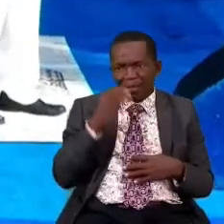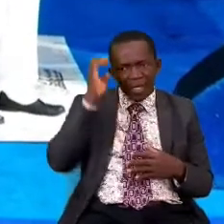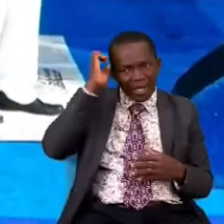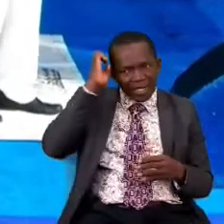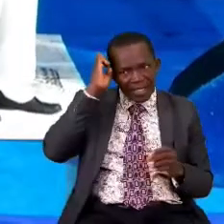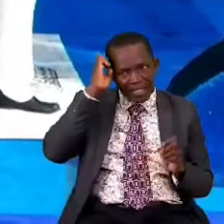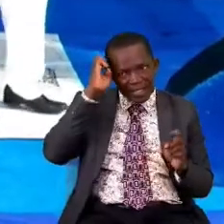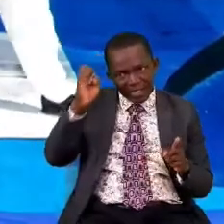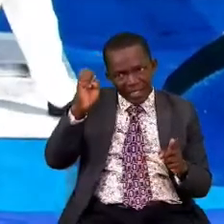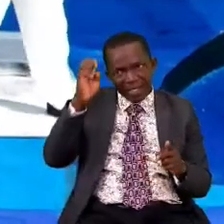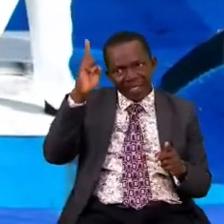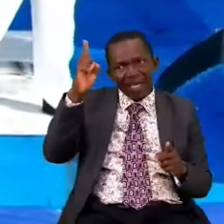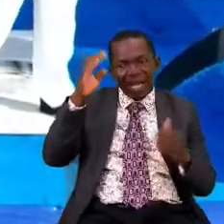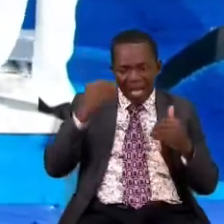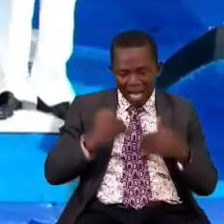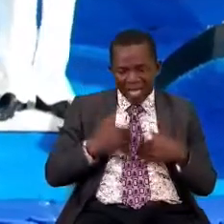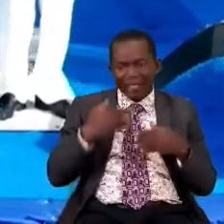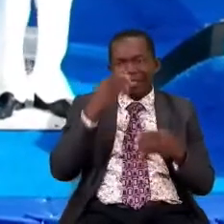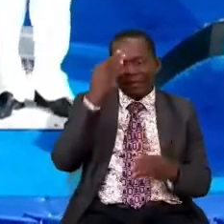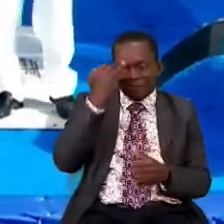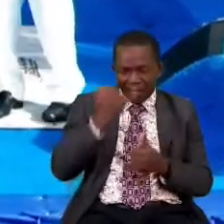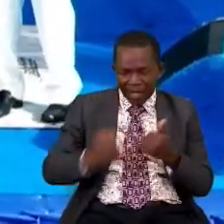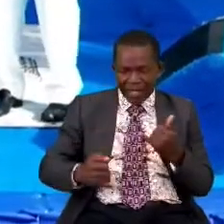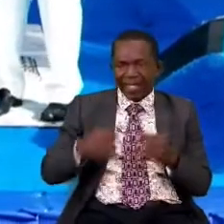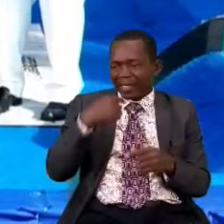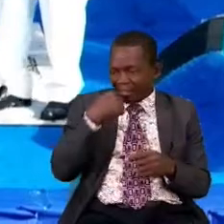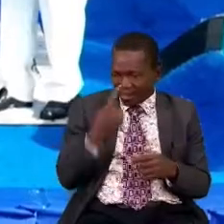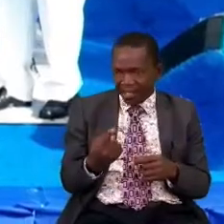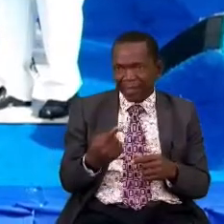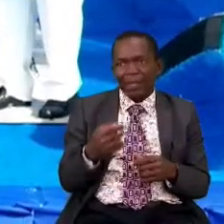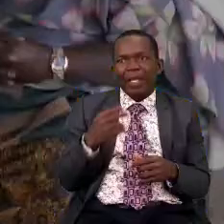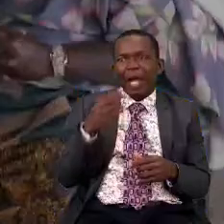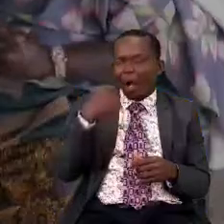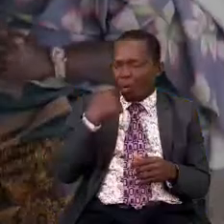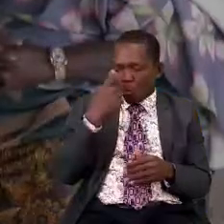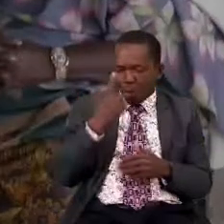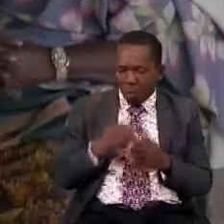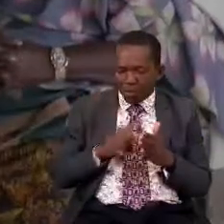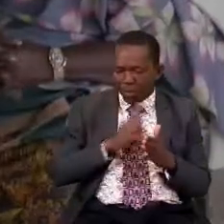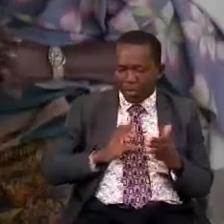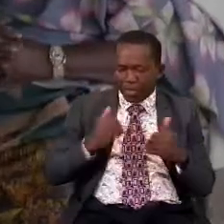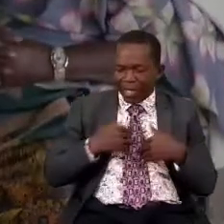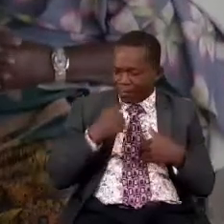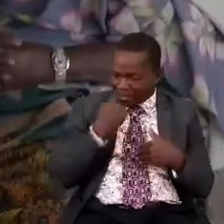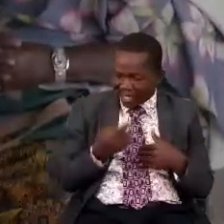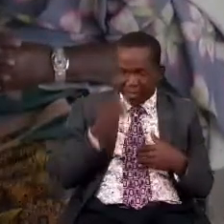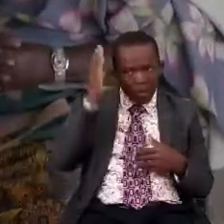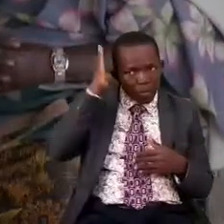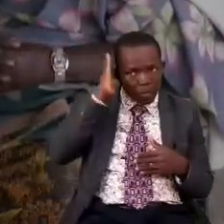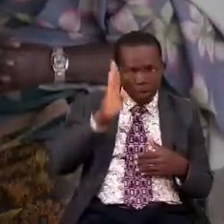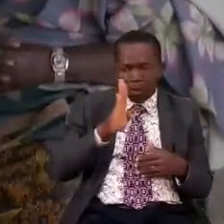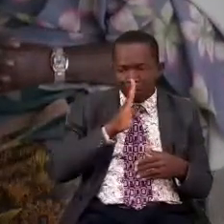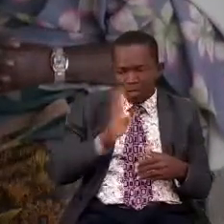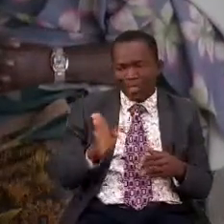will be. What he has said will be in your life in Jesus' name. Number one, it